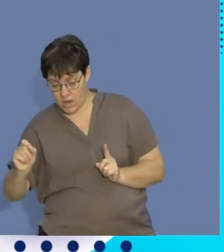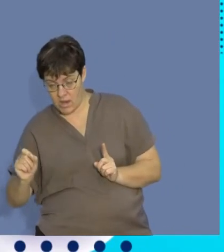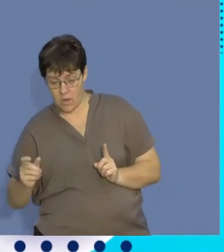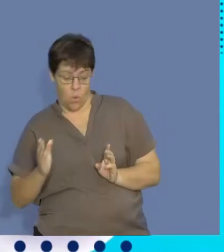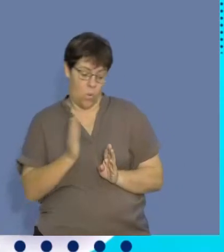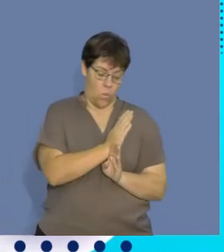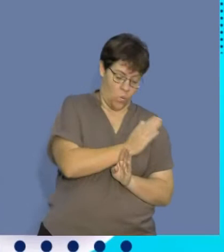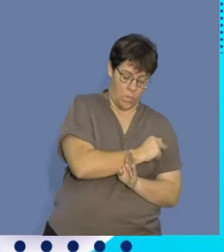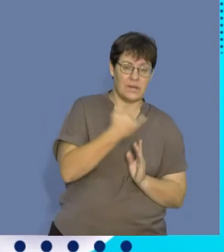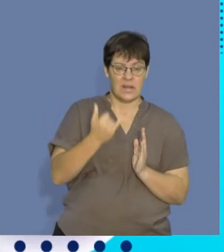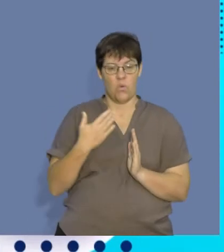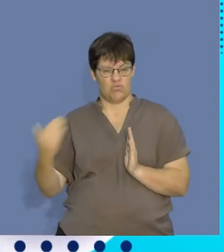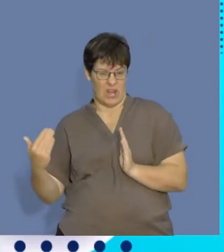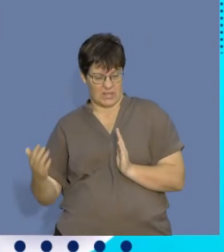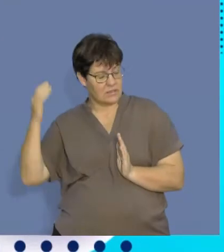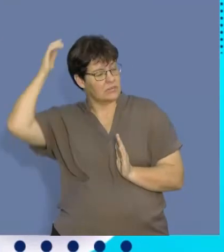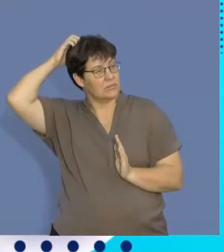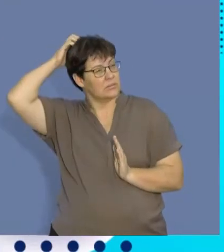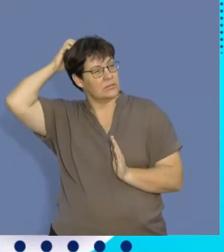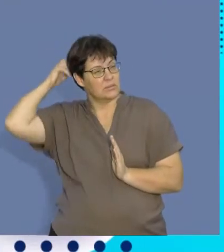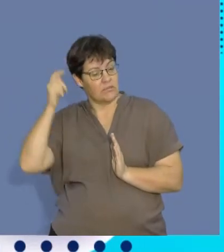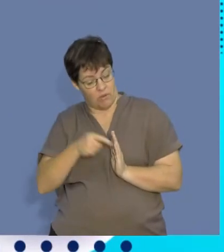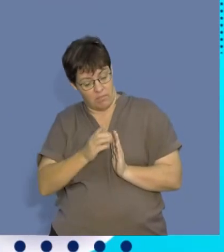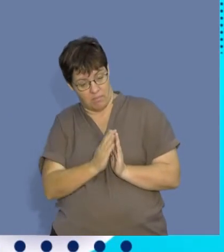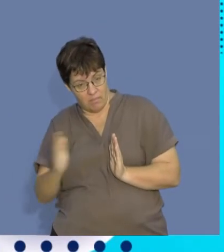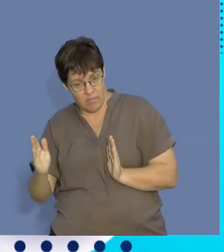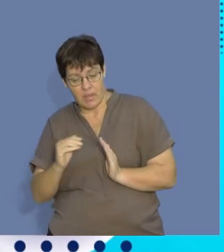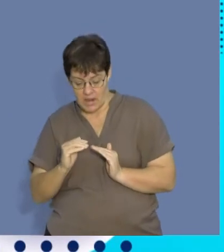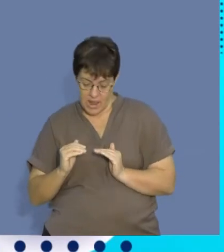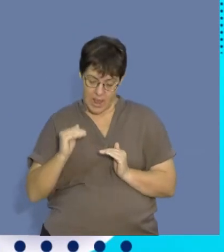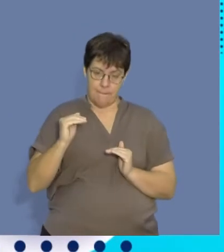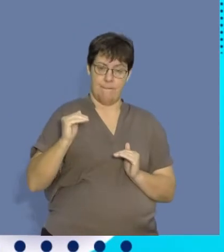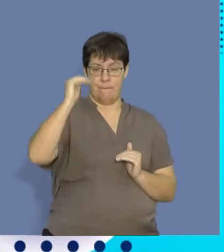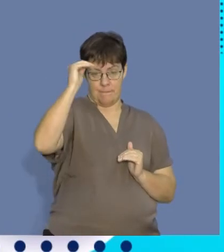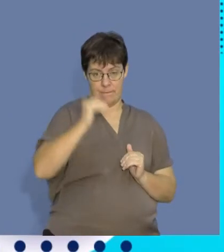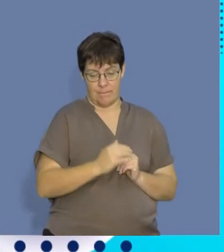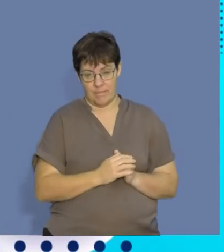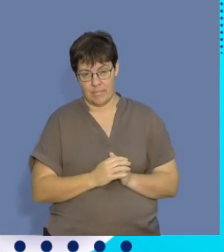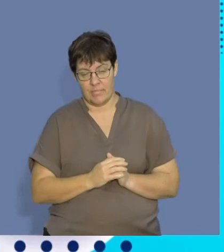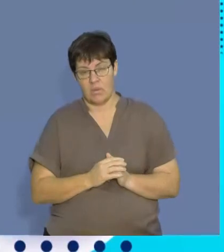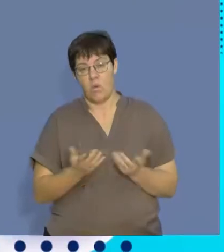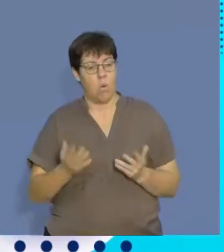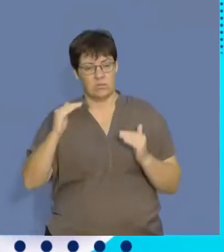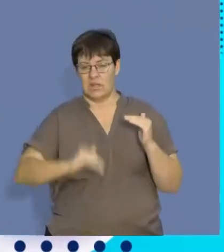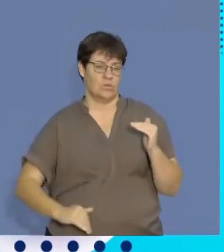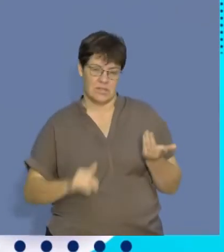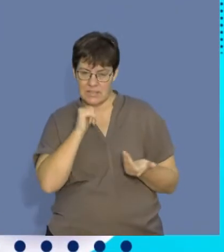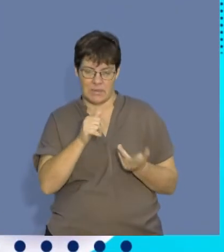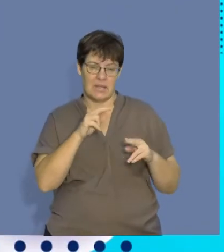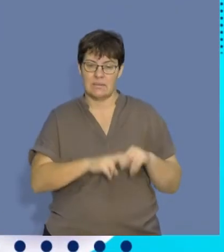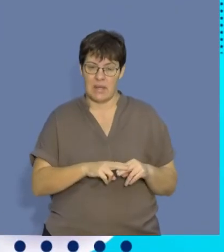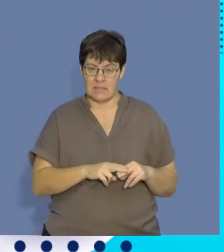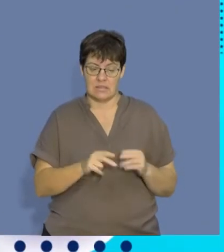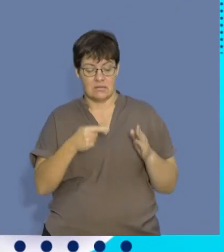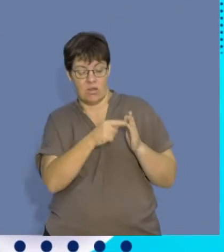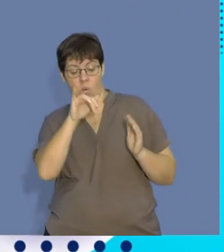in whatever direction, but right now it will be to the right. And then from there, you move again with a dotted line upwards or